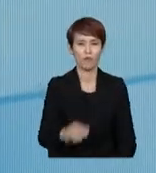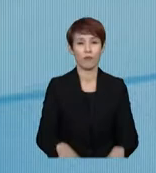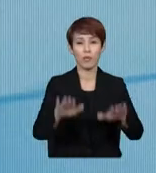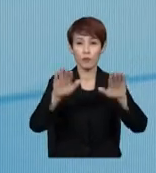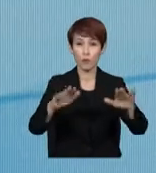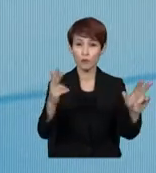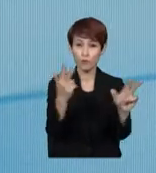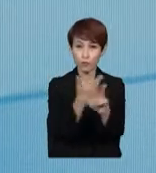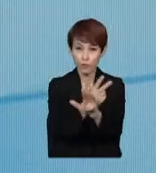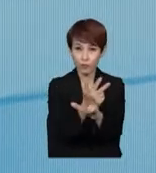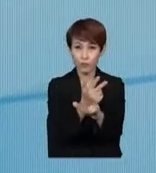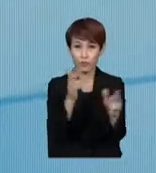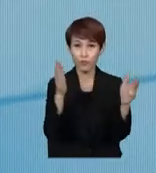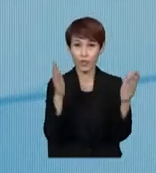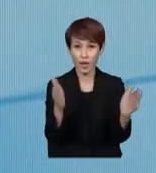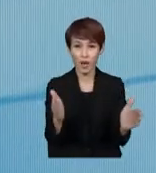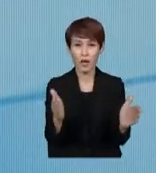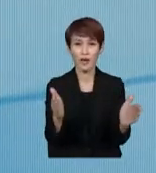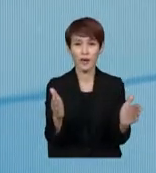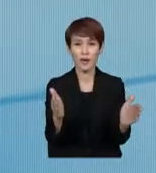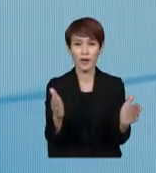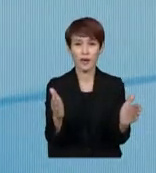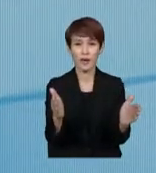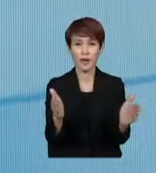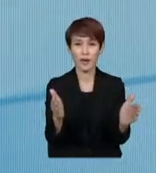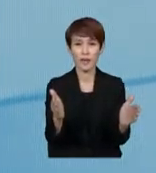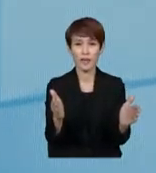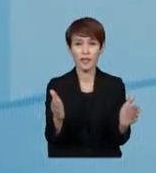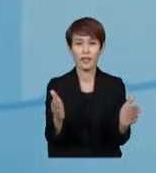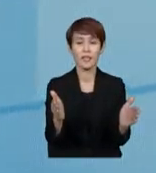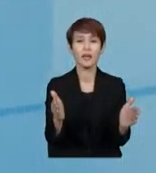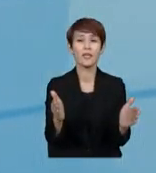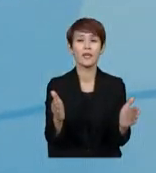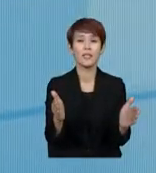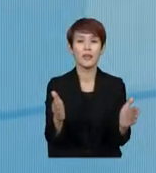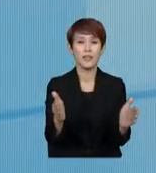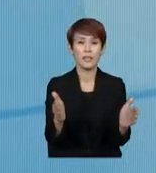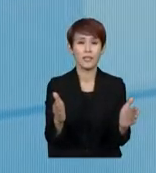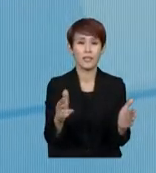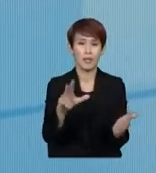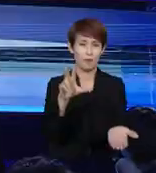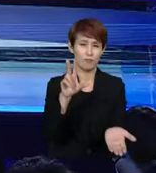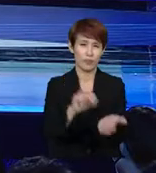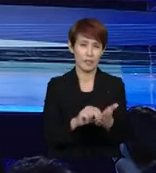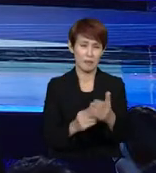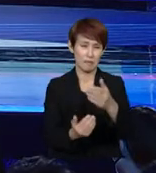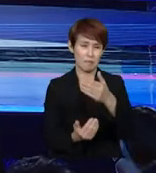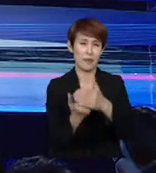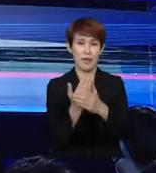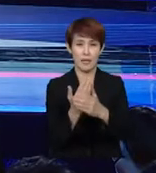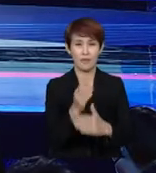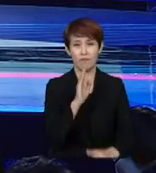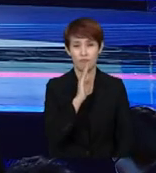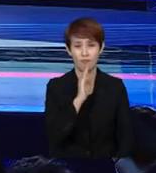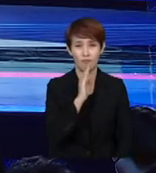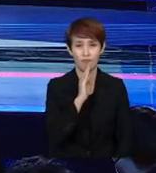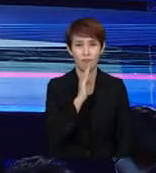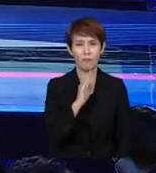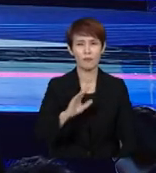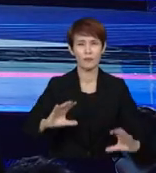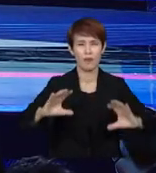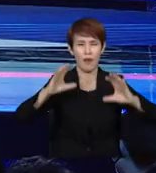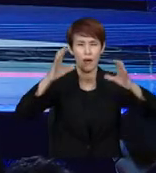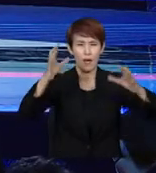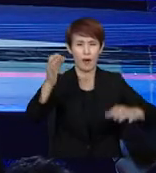very problematic if a figure who may well be described as an oligarch, after all, the richest man in the world, can